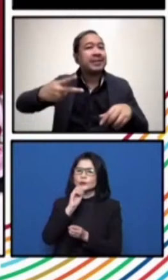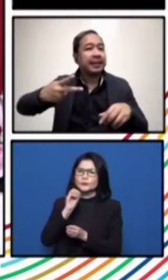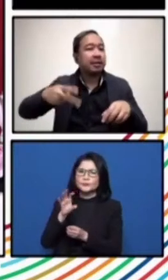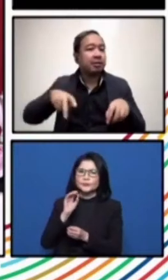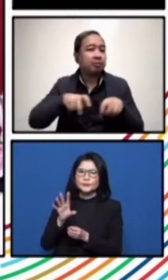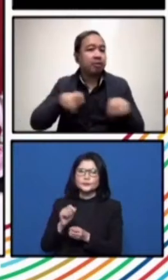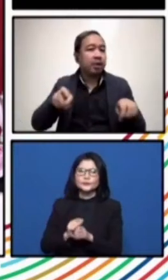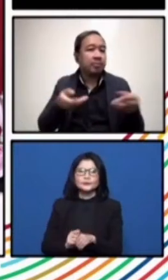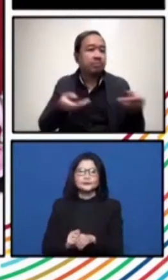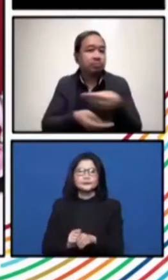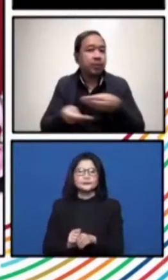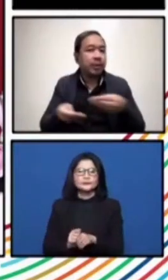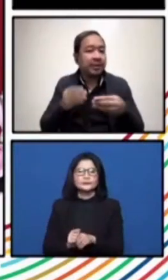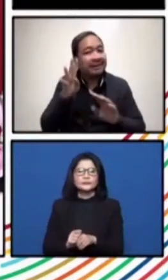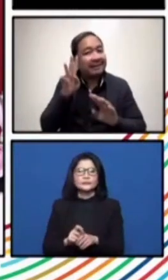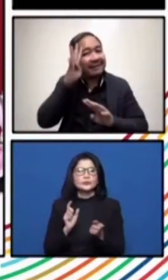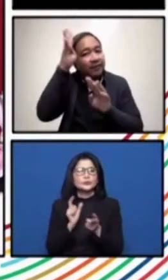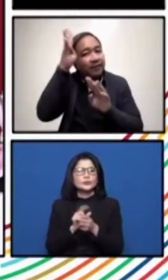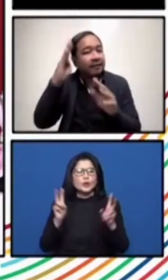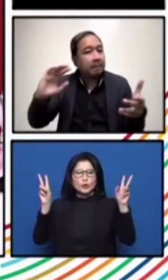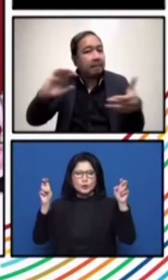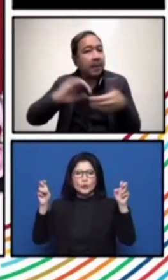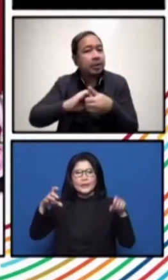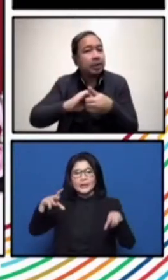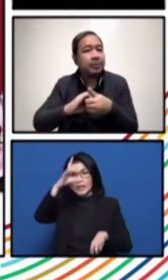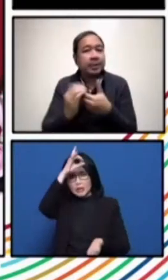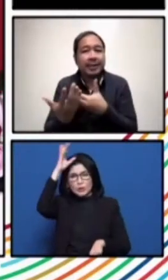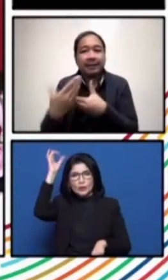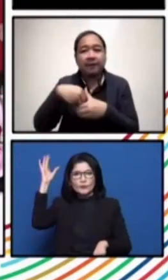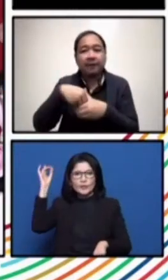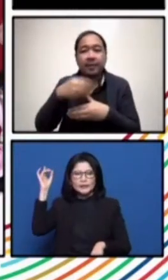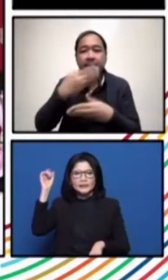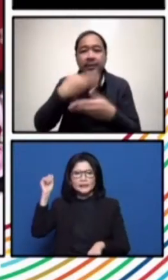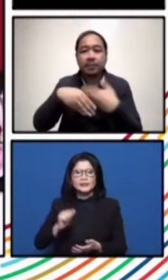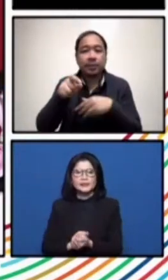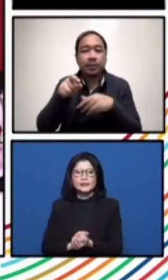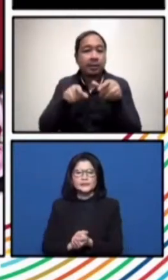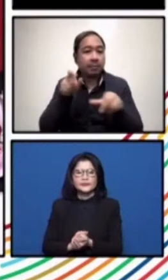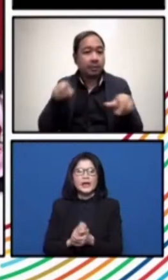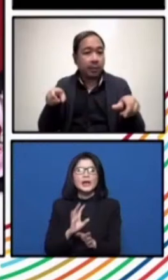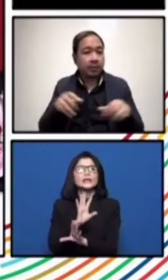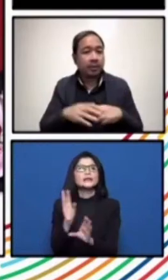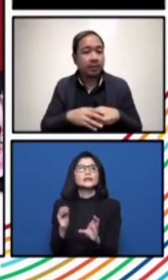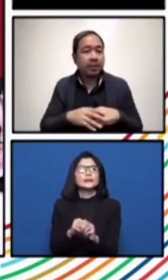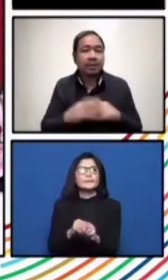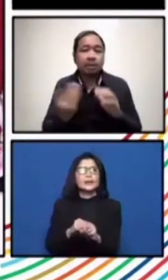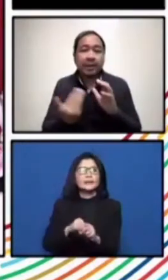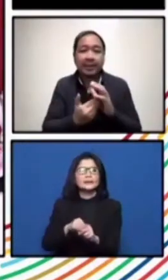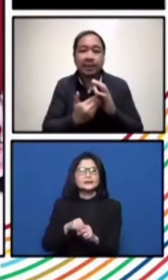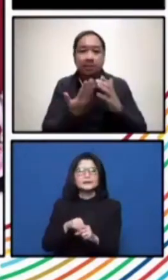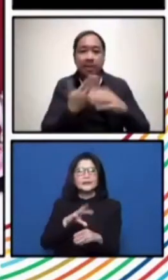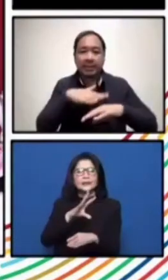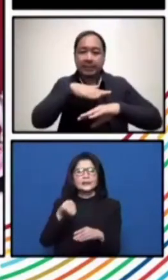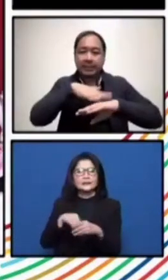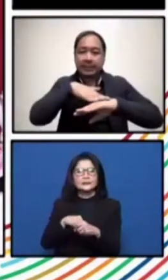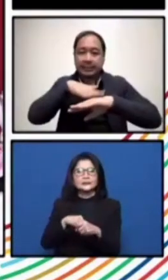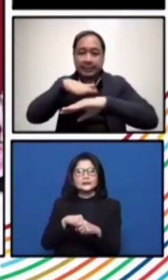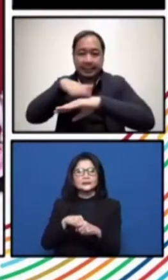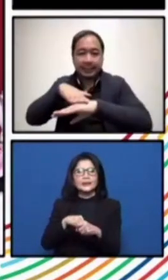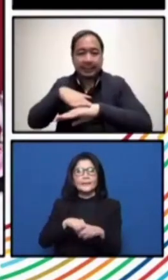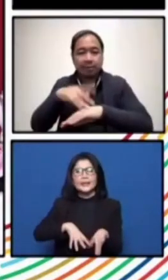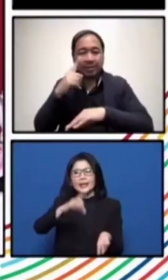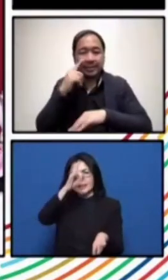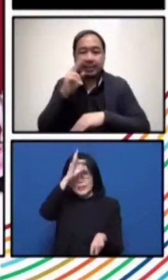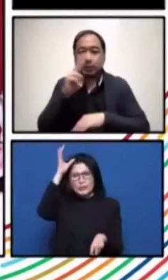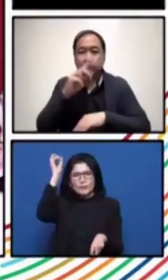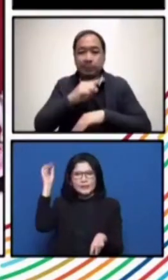the topic of innovative Partnerships and engagements of persons with disability just a kind reminder in the interest of time you have two minutes